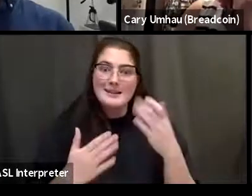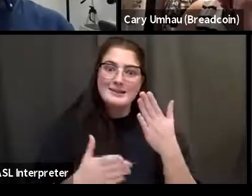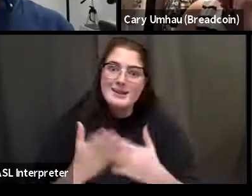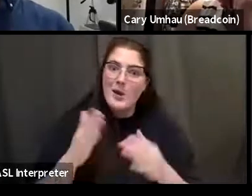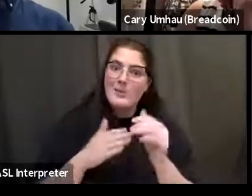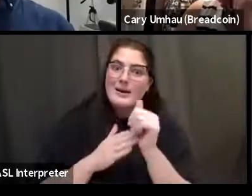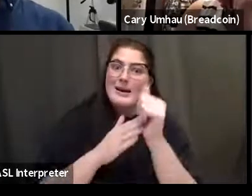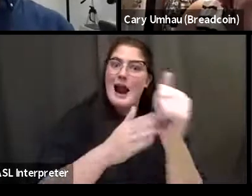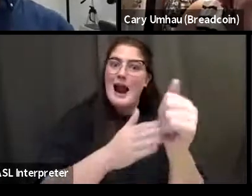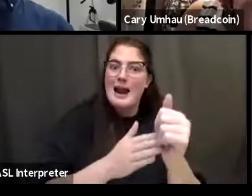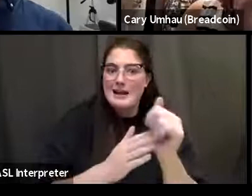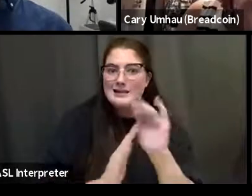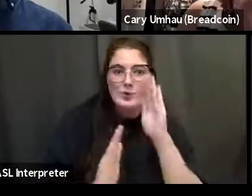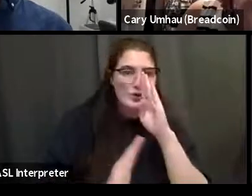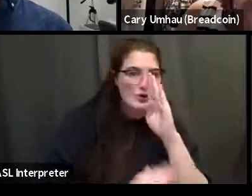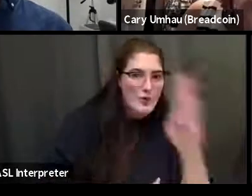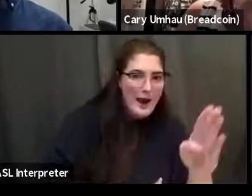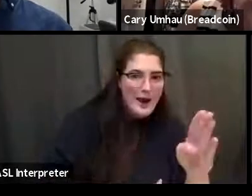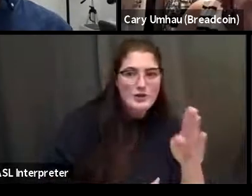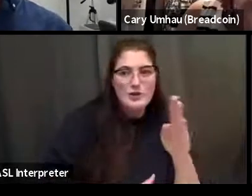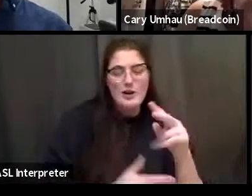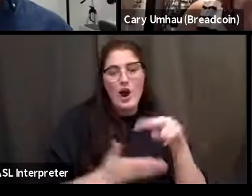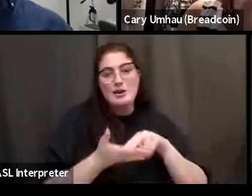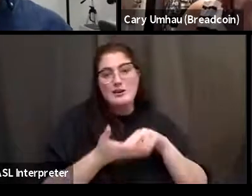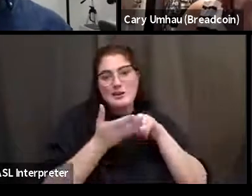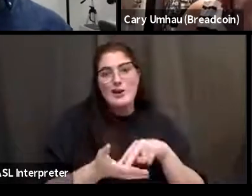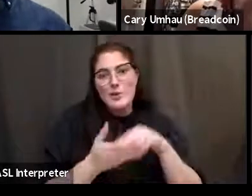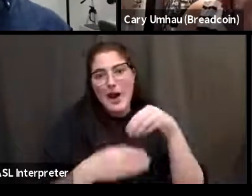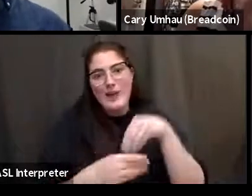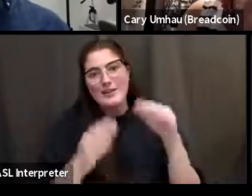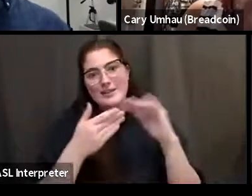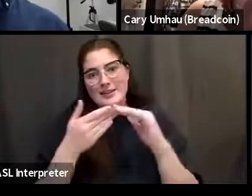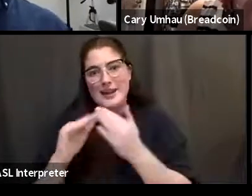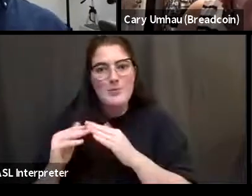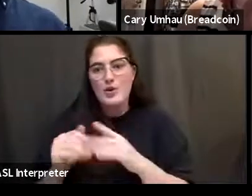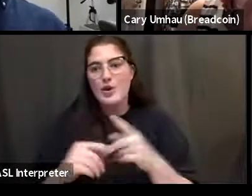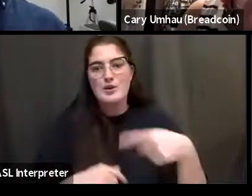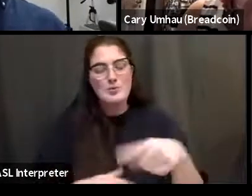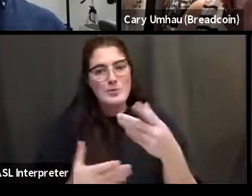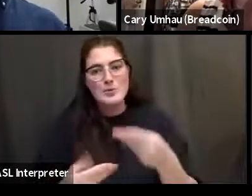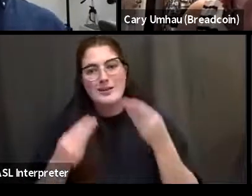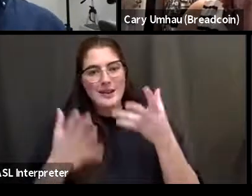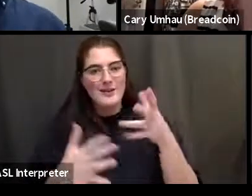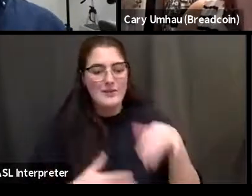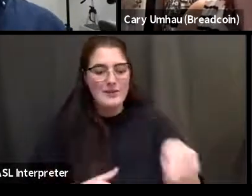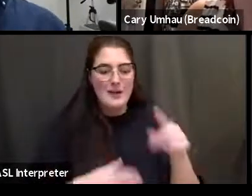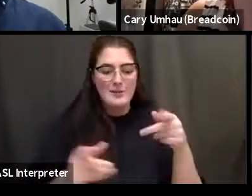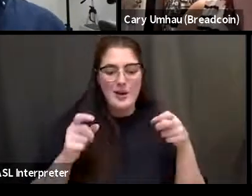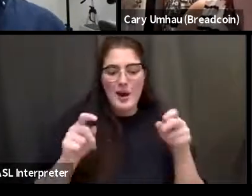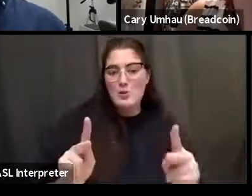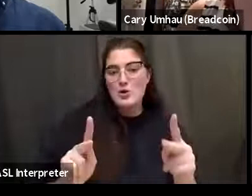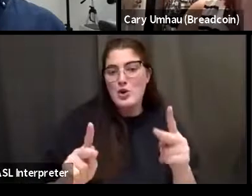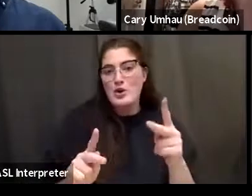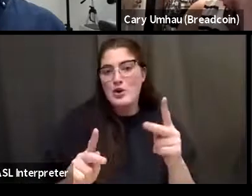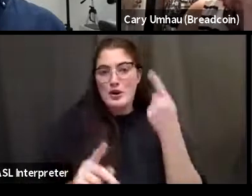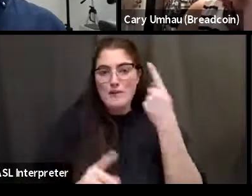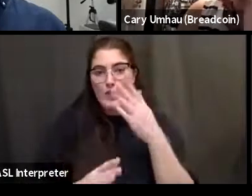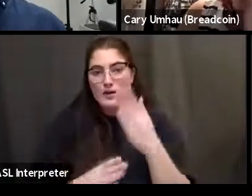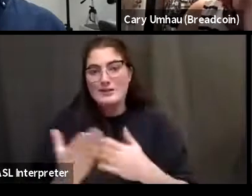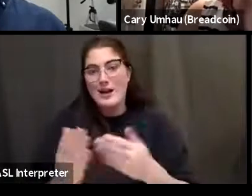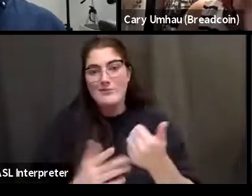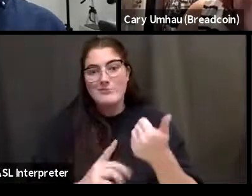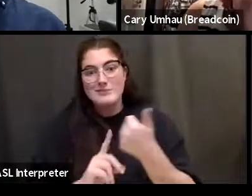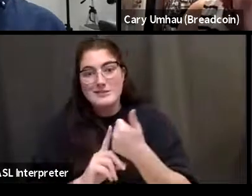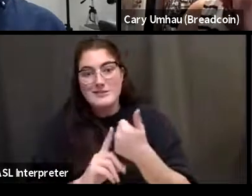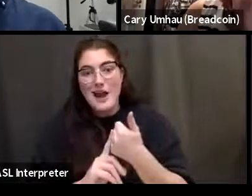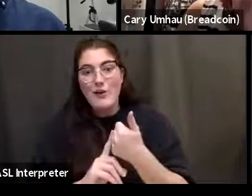some direction, who are standing around in our neighborhoods, you know, will give them that opportunity for some self-improvement and some